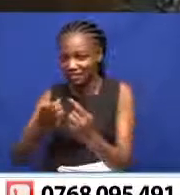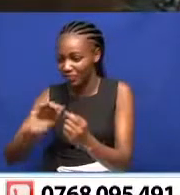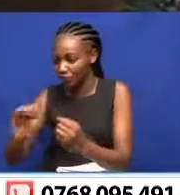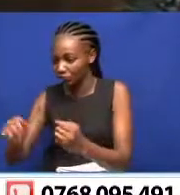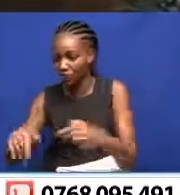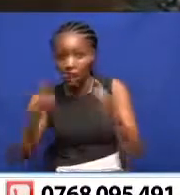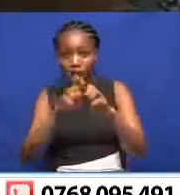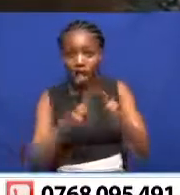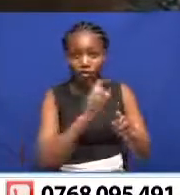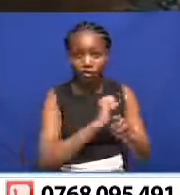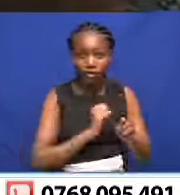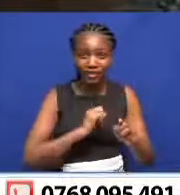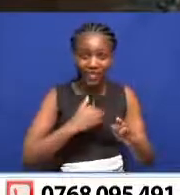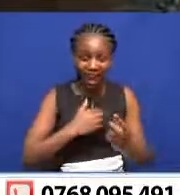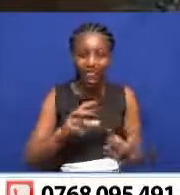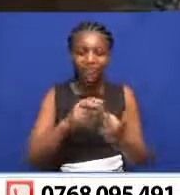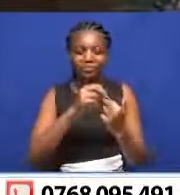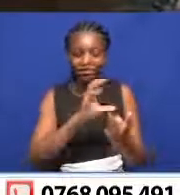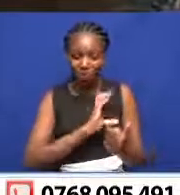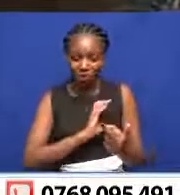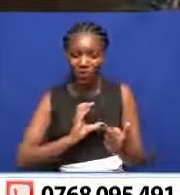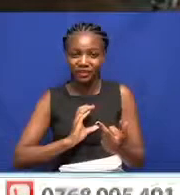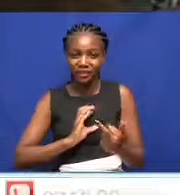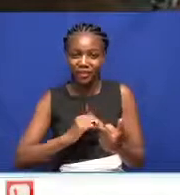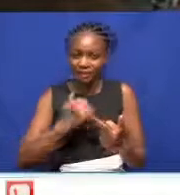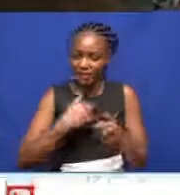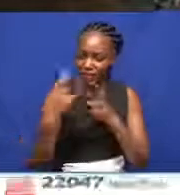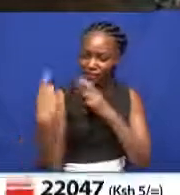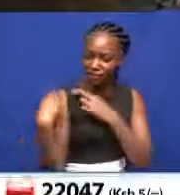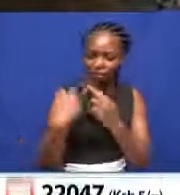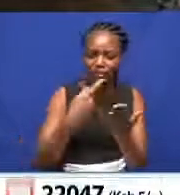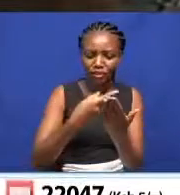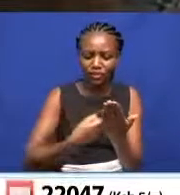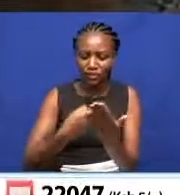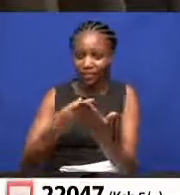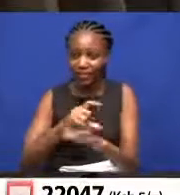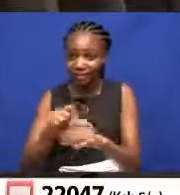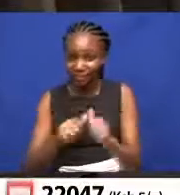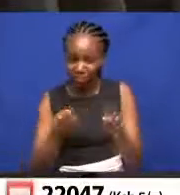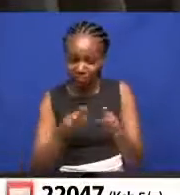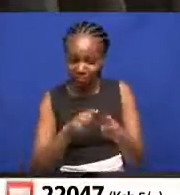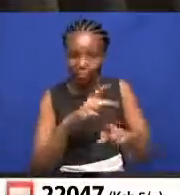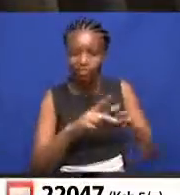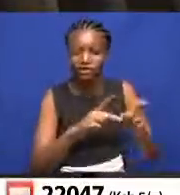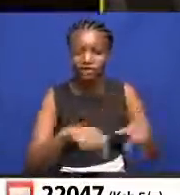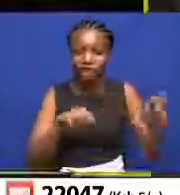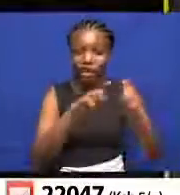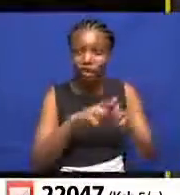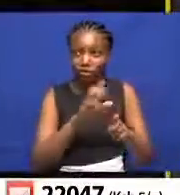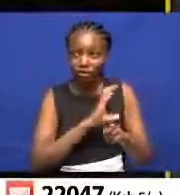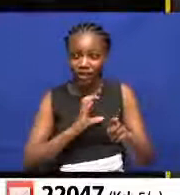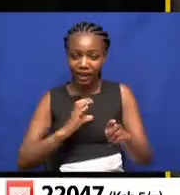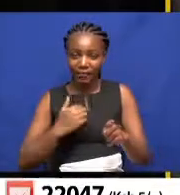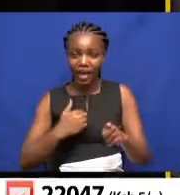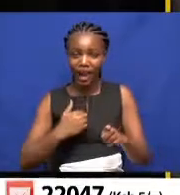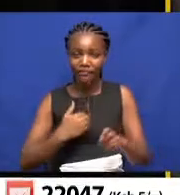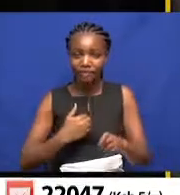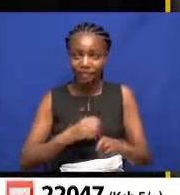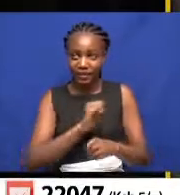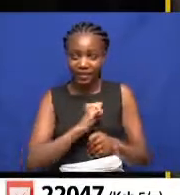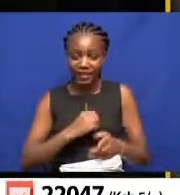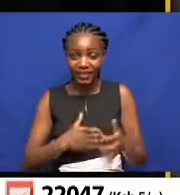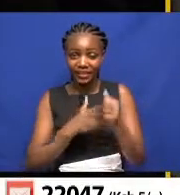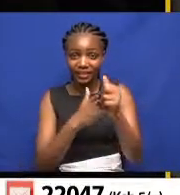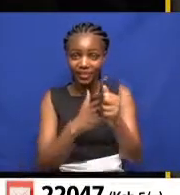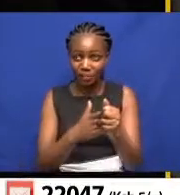a mediation committee that has been tasked with mediating the standoff. The committee comprises of the House leadership,